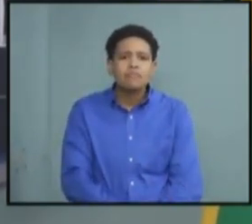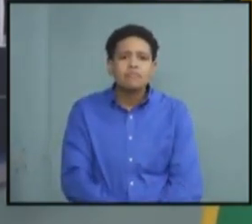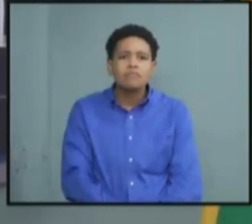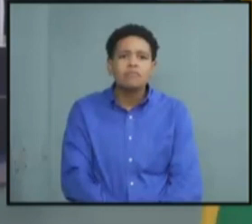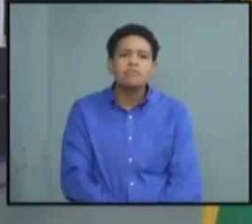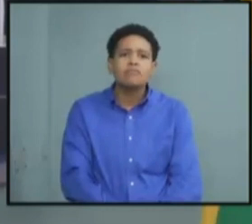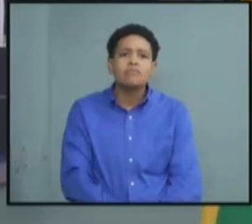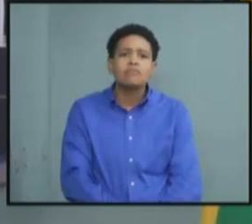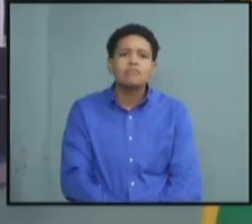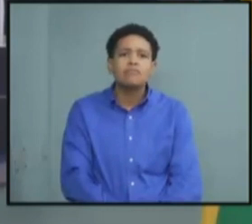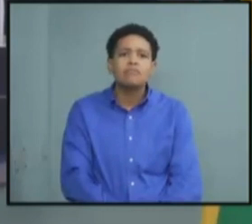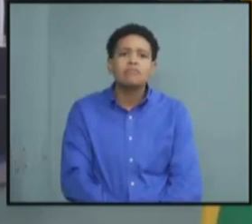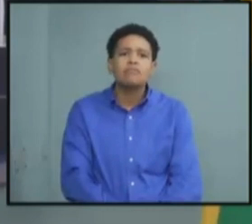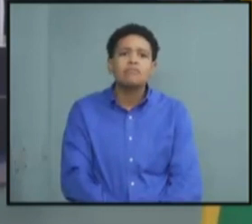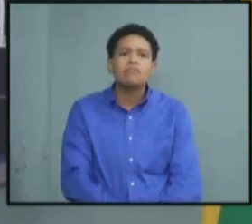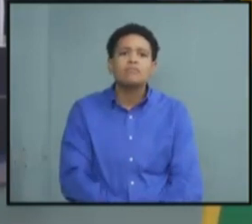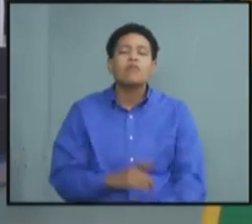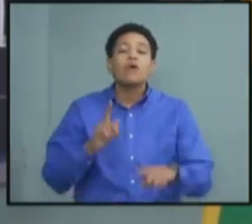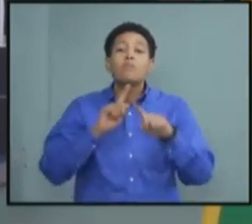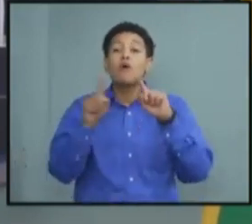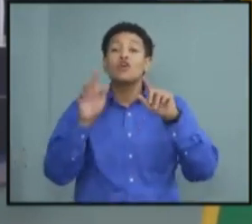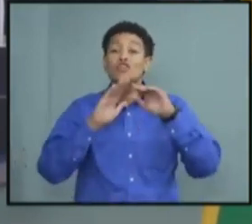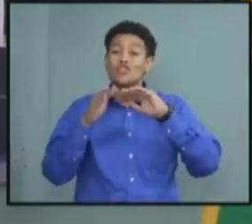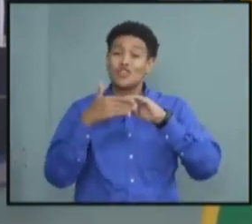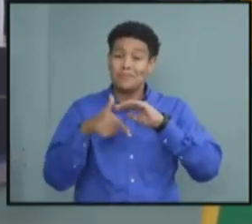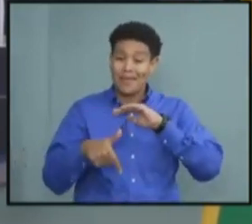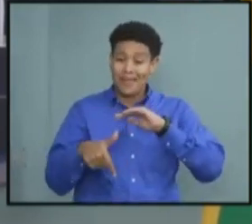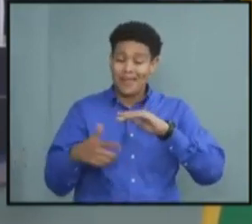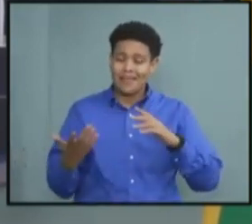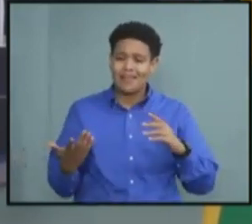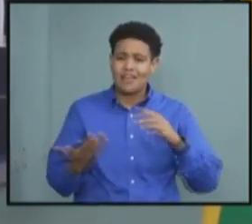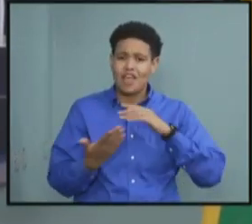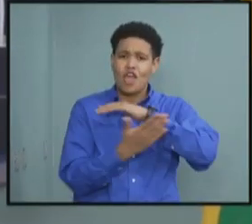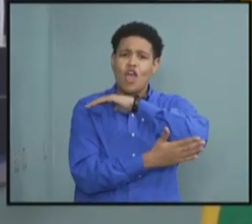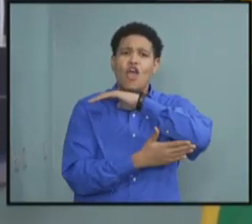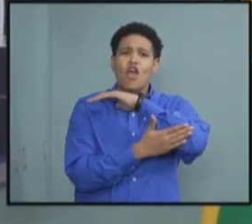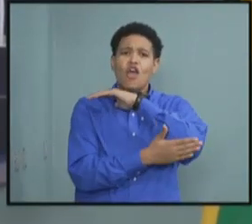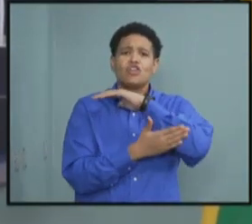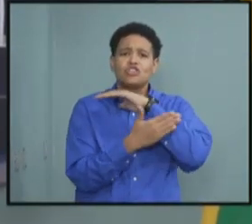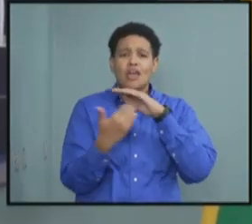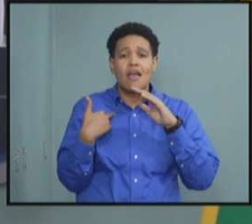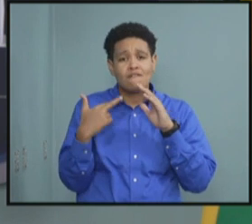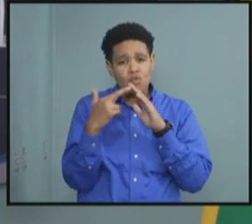Jamaica is a country of rules.